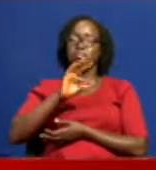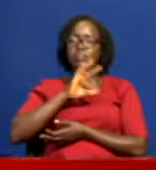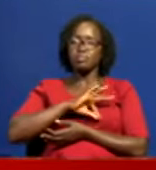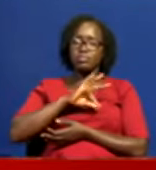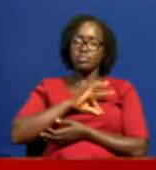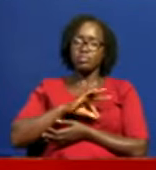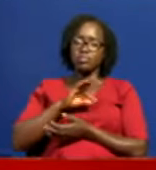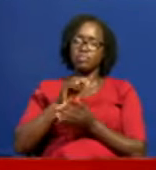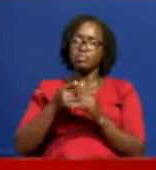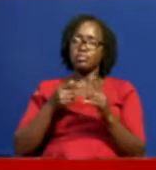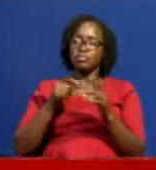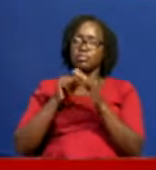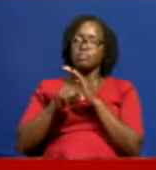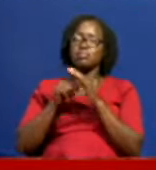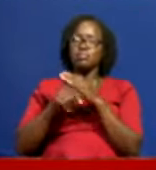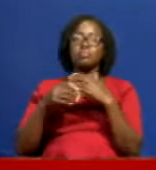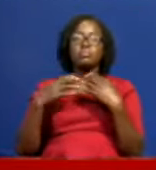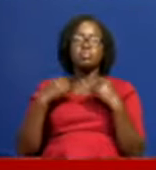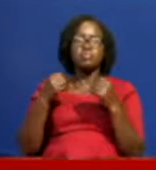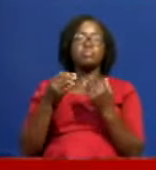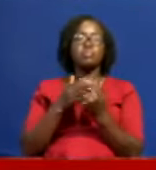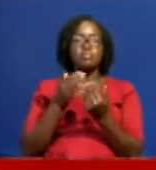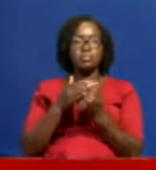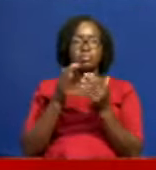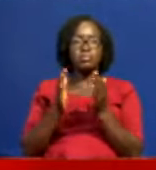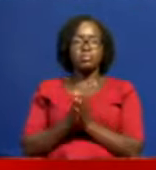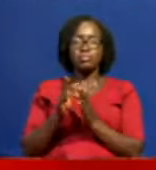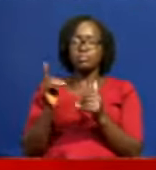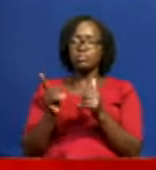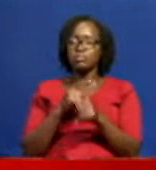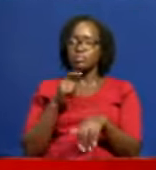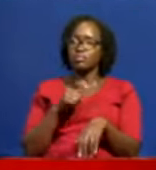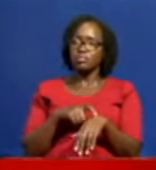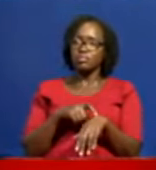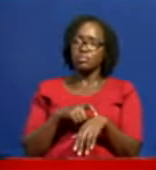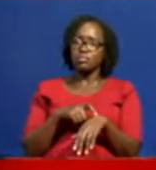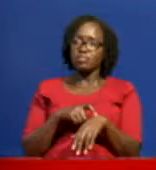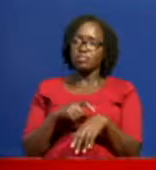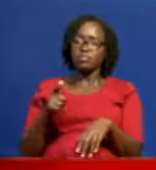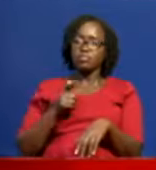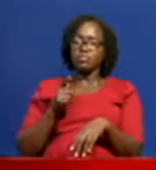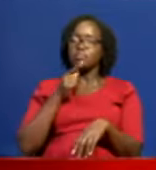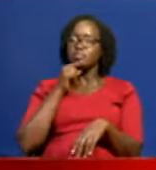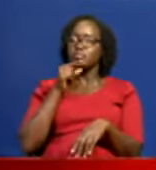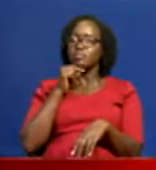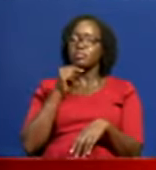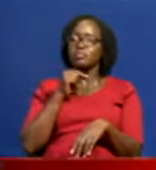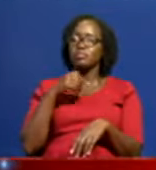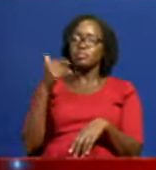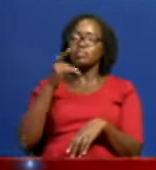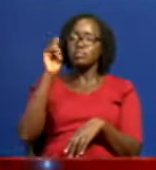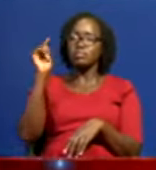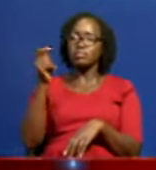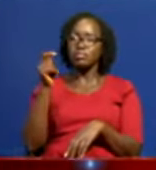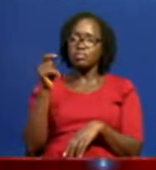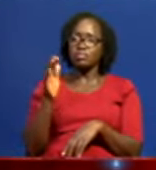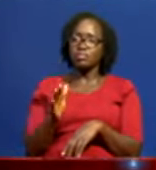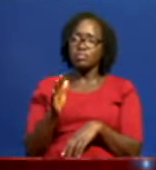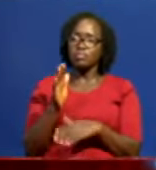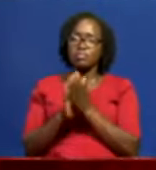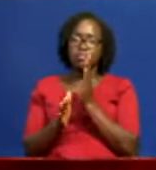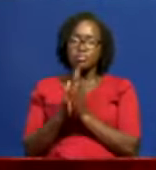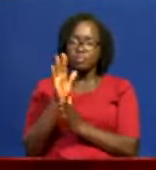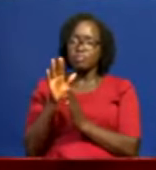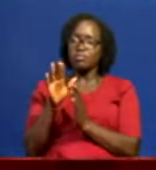earners from accessing healthcare. For the first time, ladies and gentlemen, every Kenyan, without